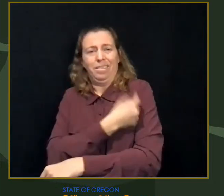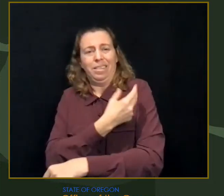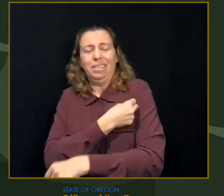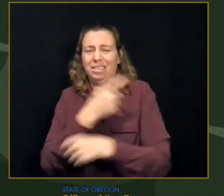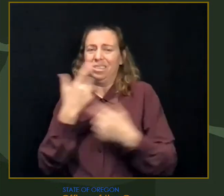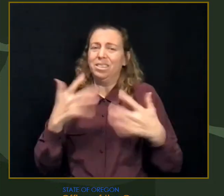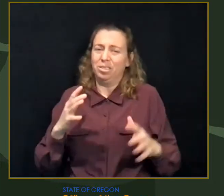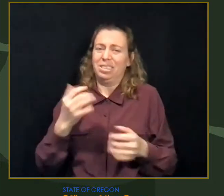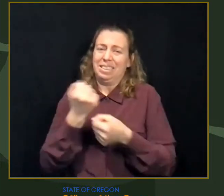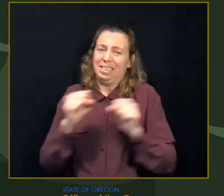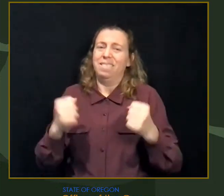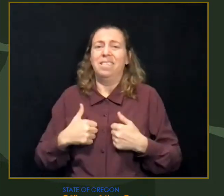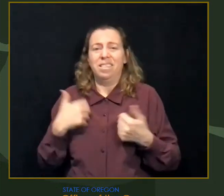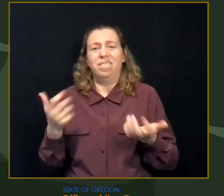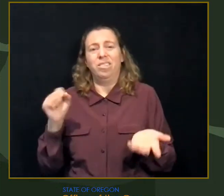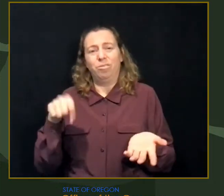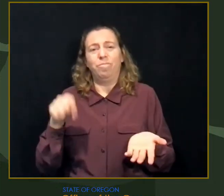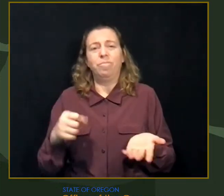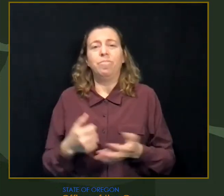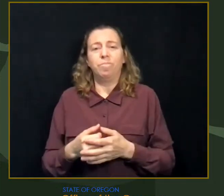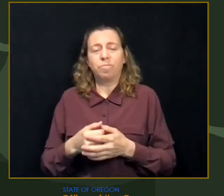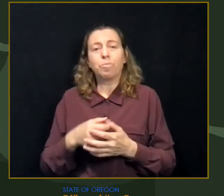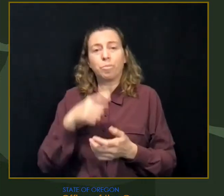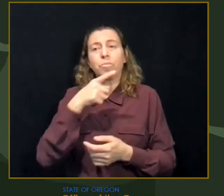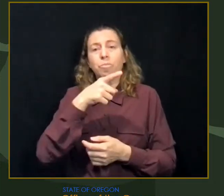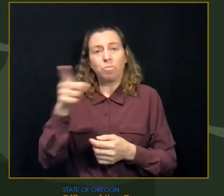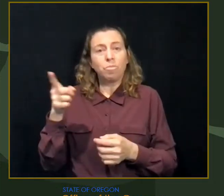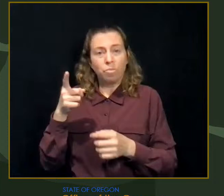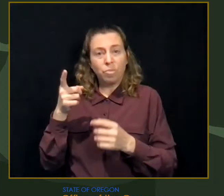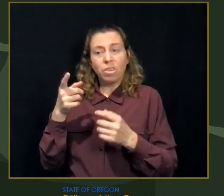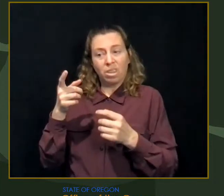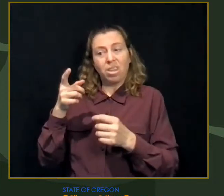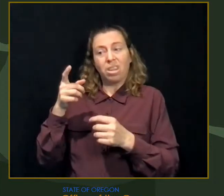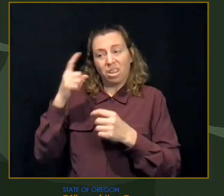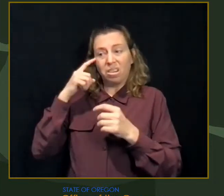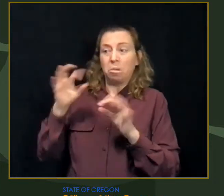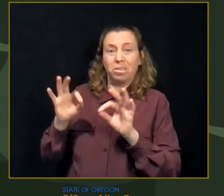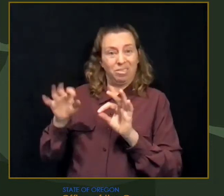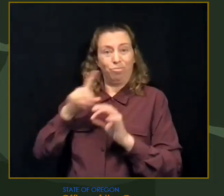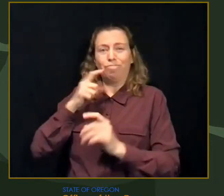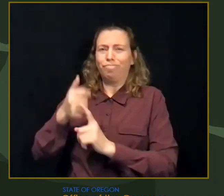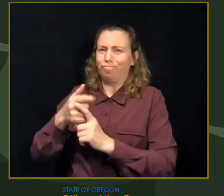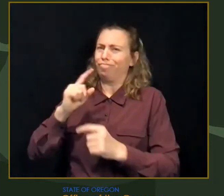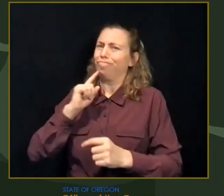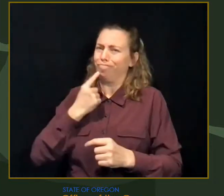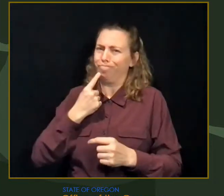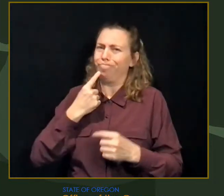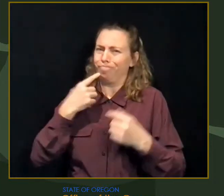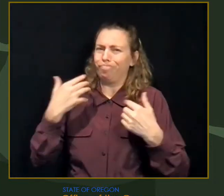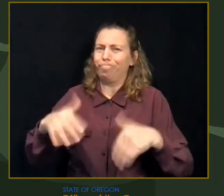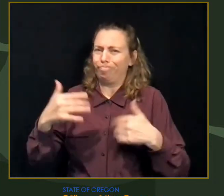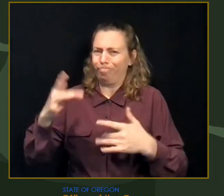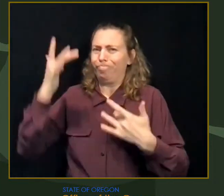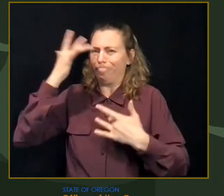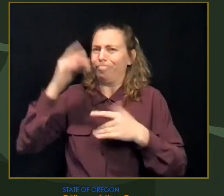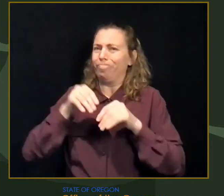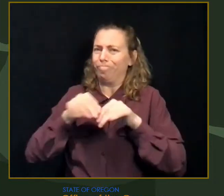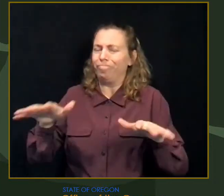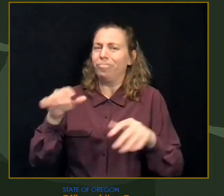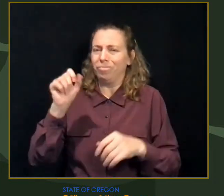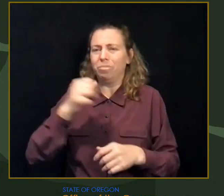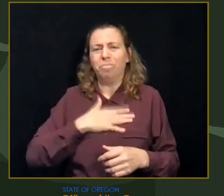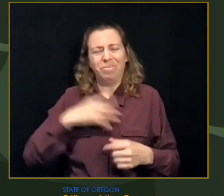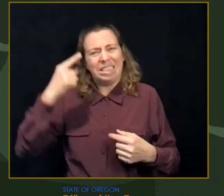serious matter and disease that everyone should care about. Thank you. Thank you so much, Mariana,